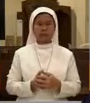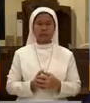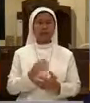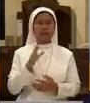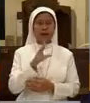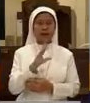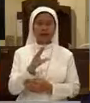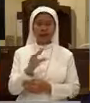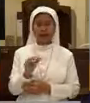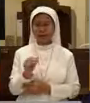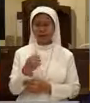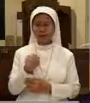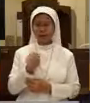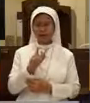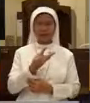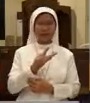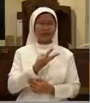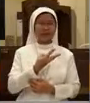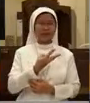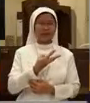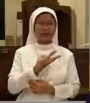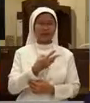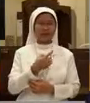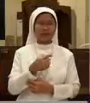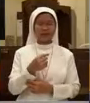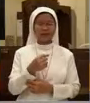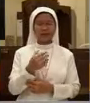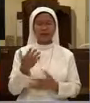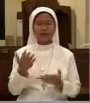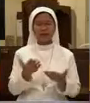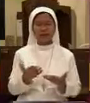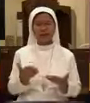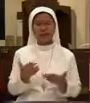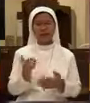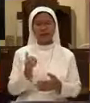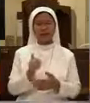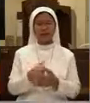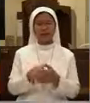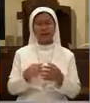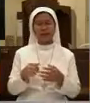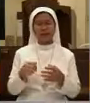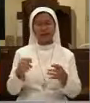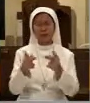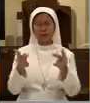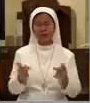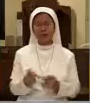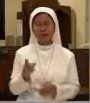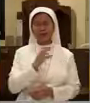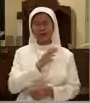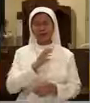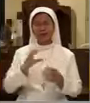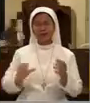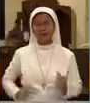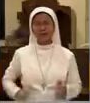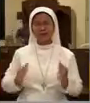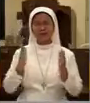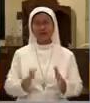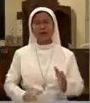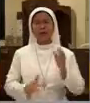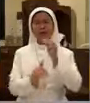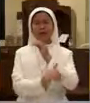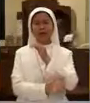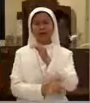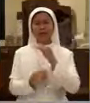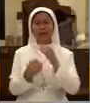And whereas in so-called Christian countries,